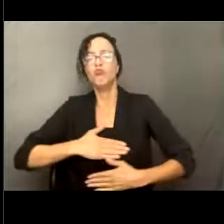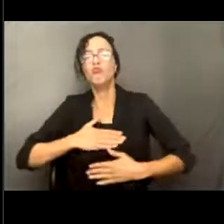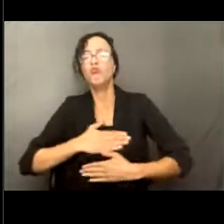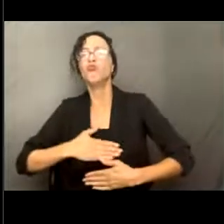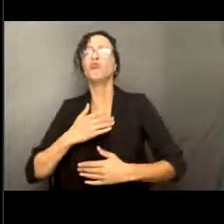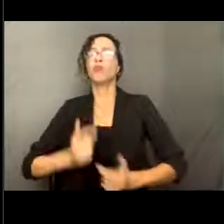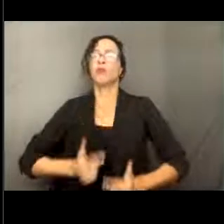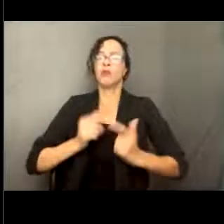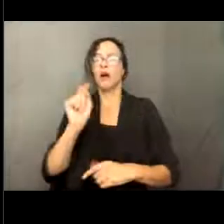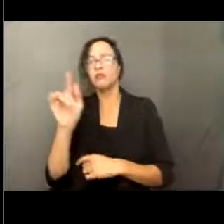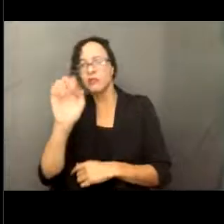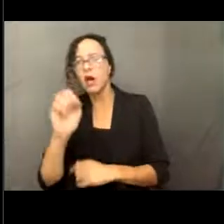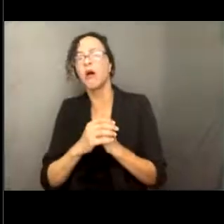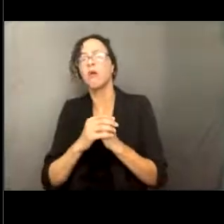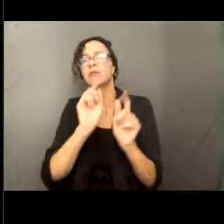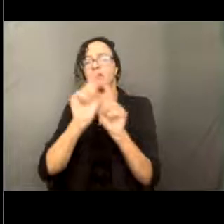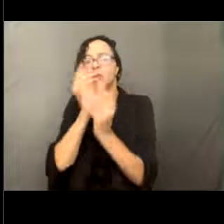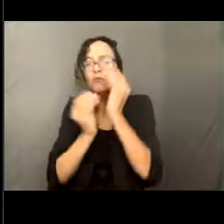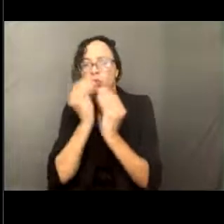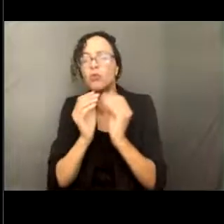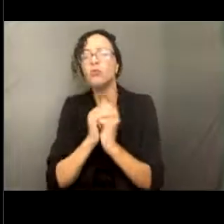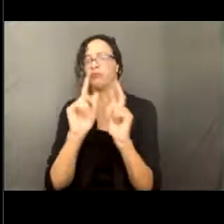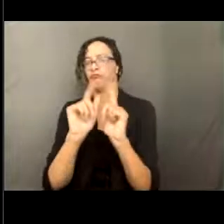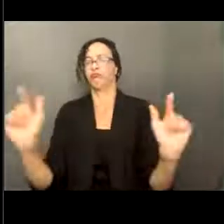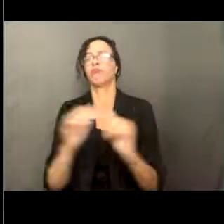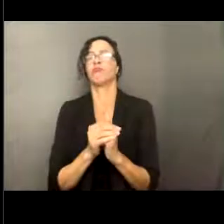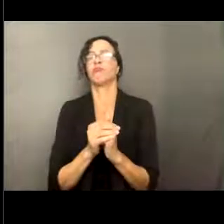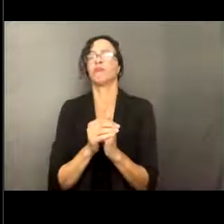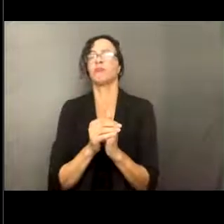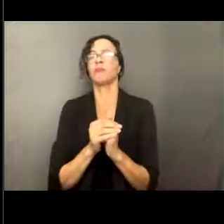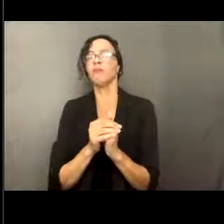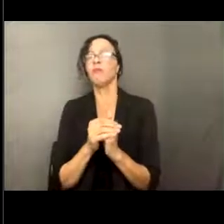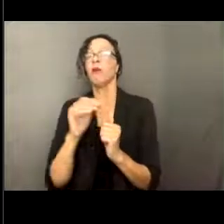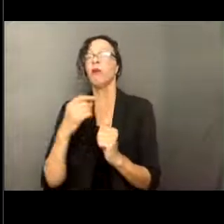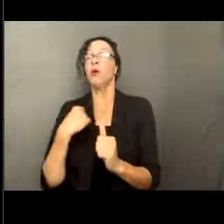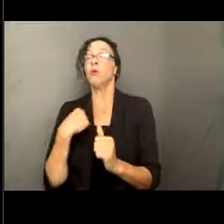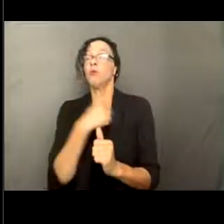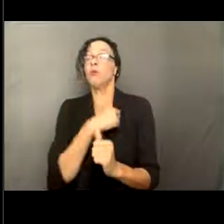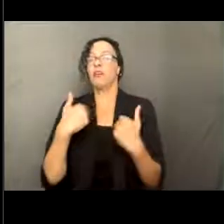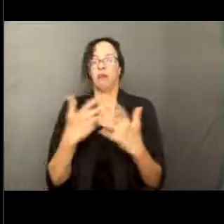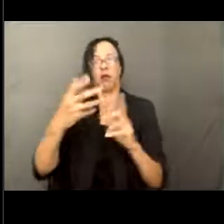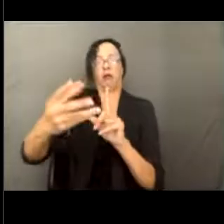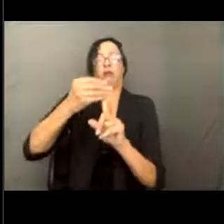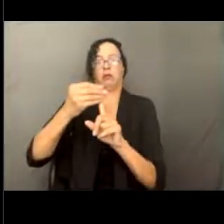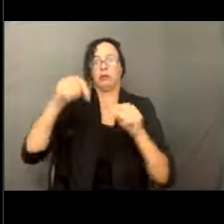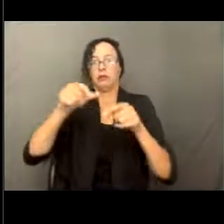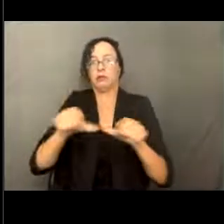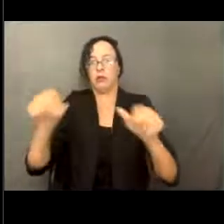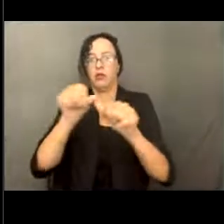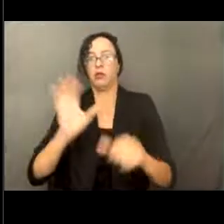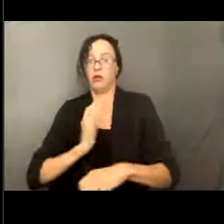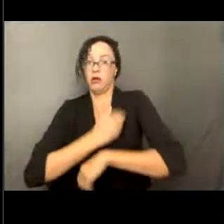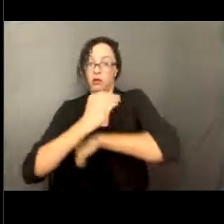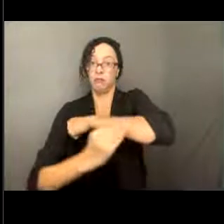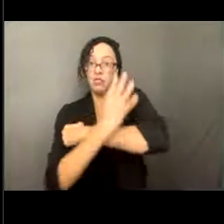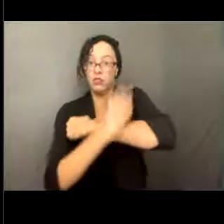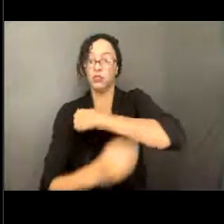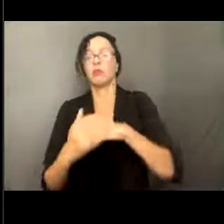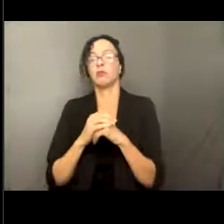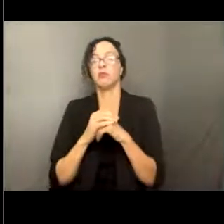are popular draw for our region, including our beaches and our world-class bicycle facilities and the mountain